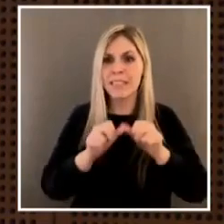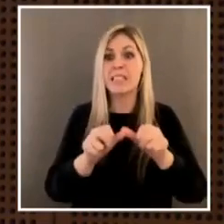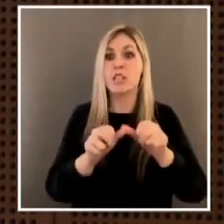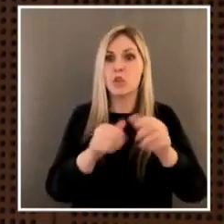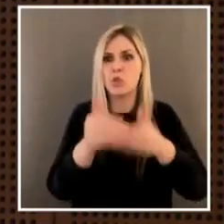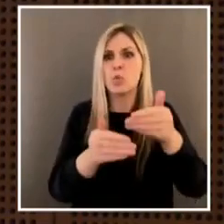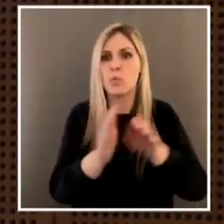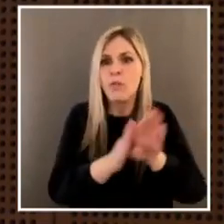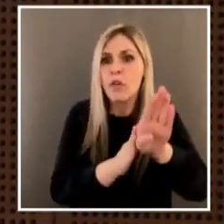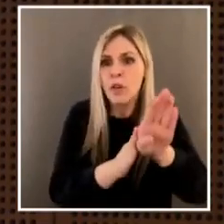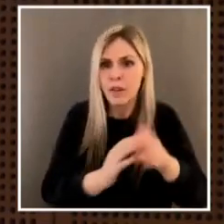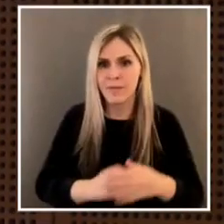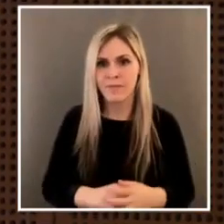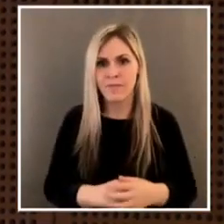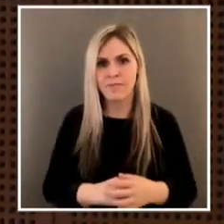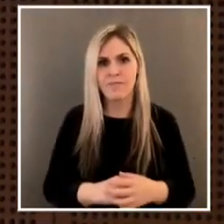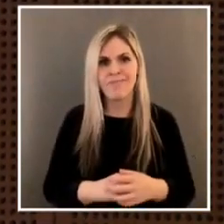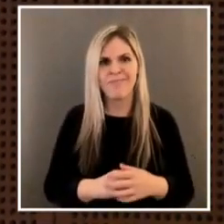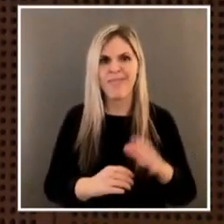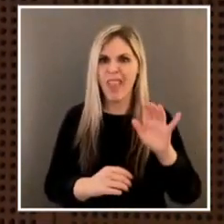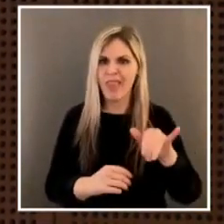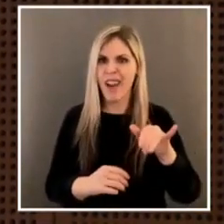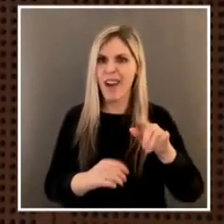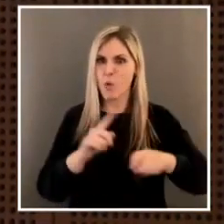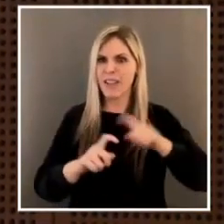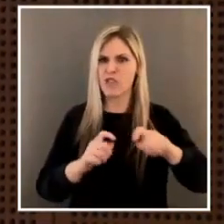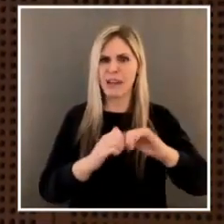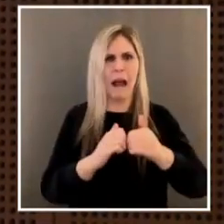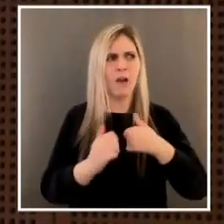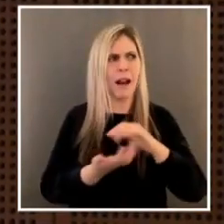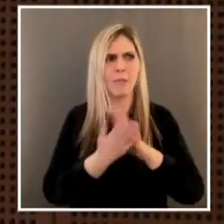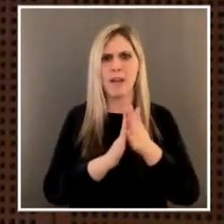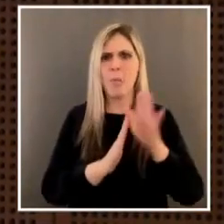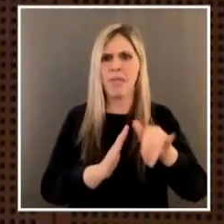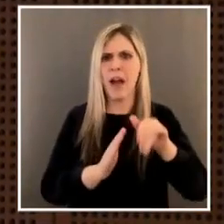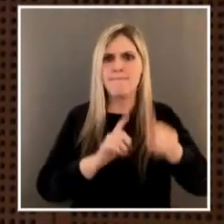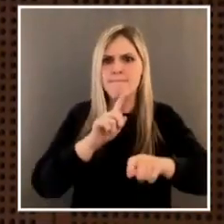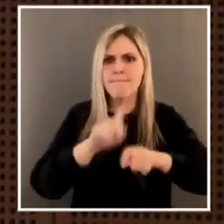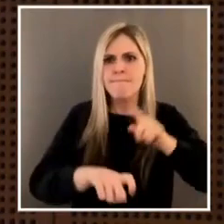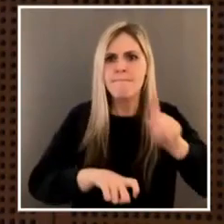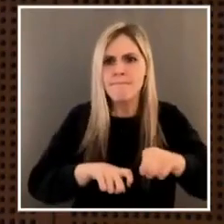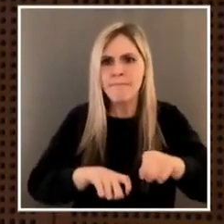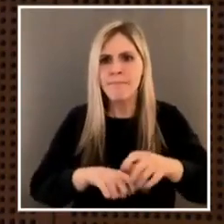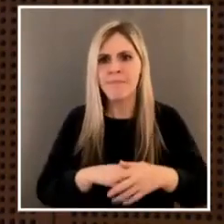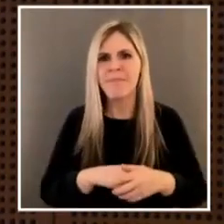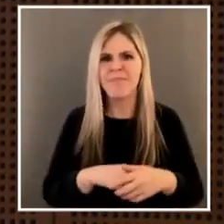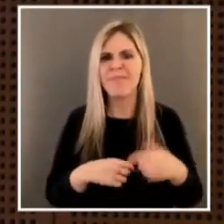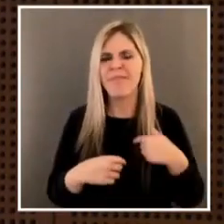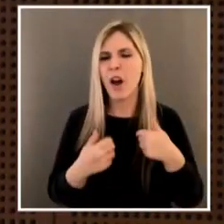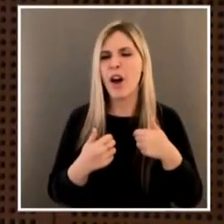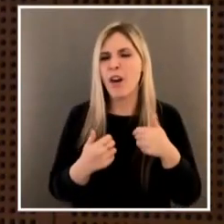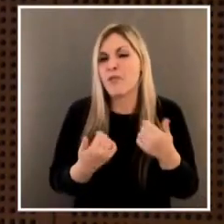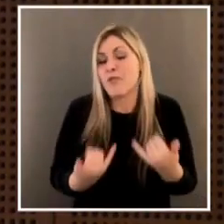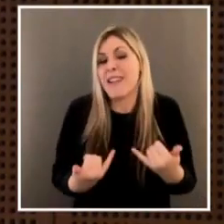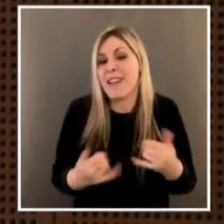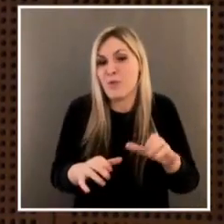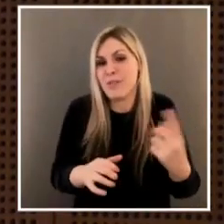How did I become this kind of question asker? I'm going to just do a little thing for you right now.